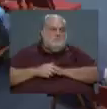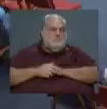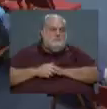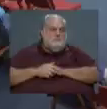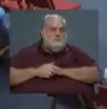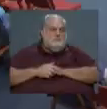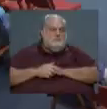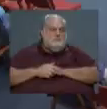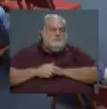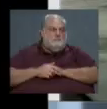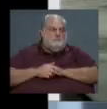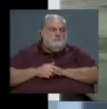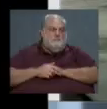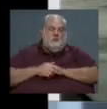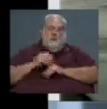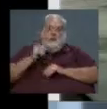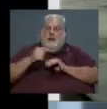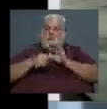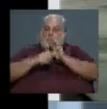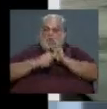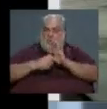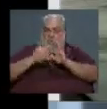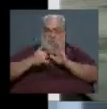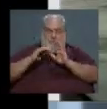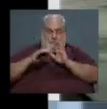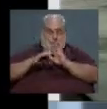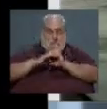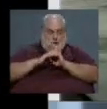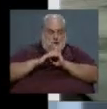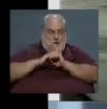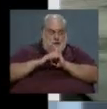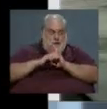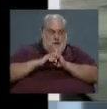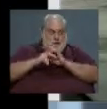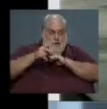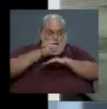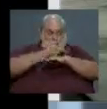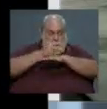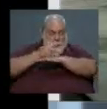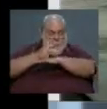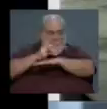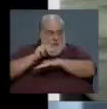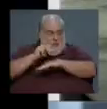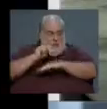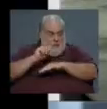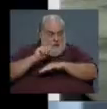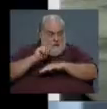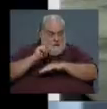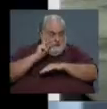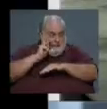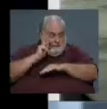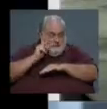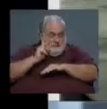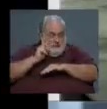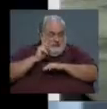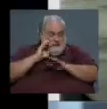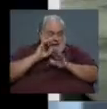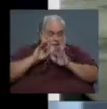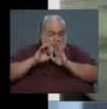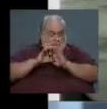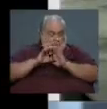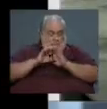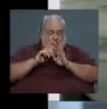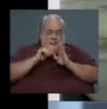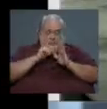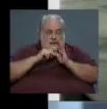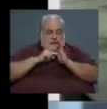Right there. What you see right now is the existing parking lot. Mm-hmm. That that picture doesn't actually